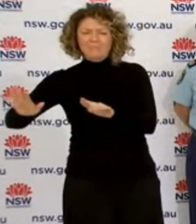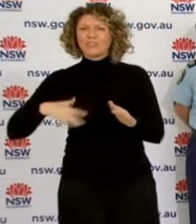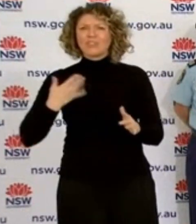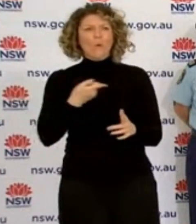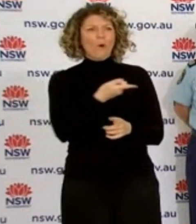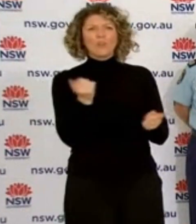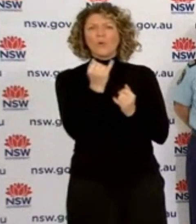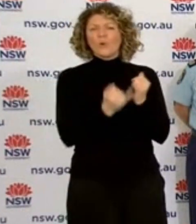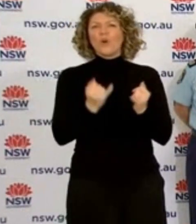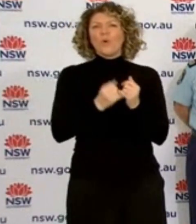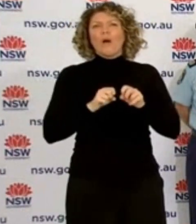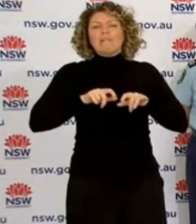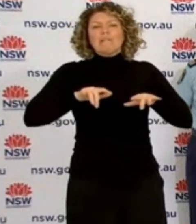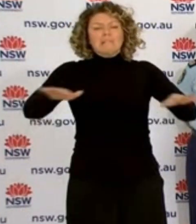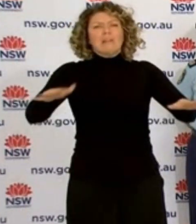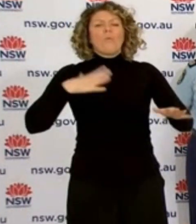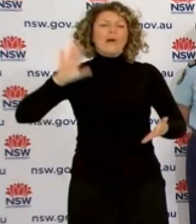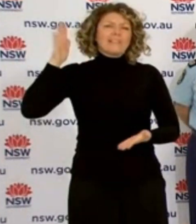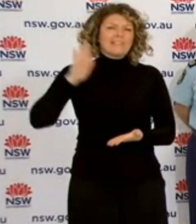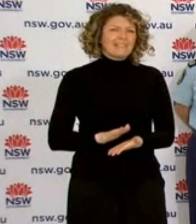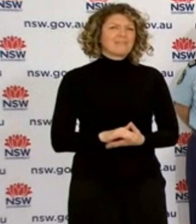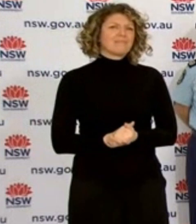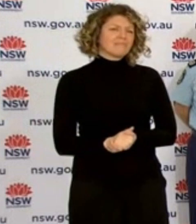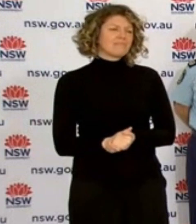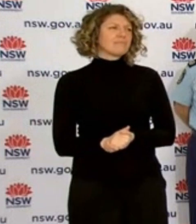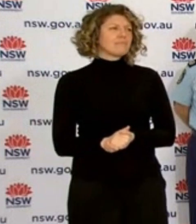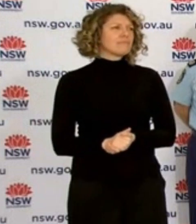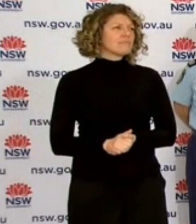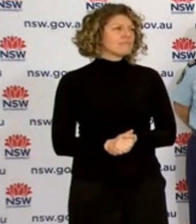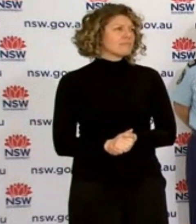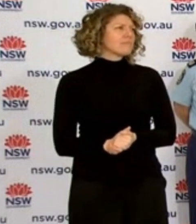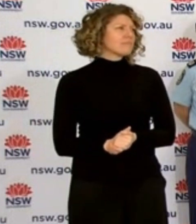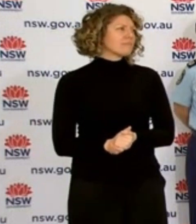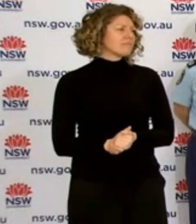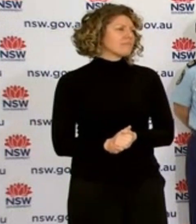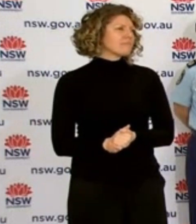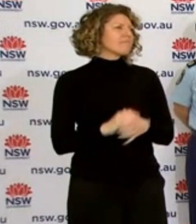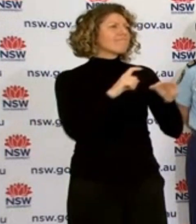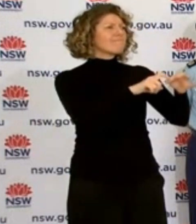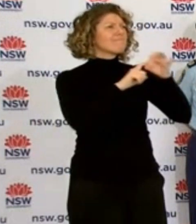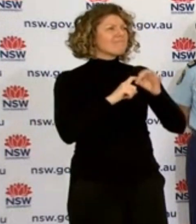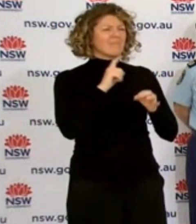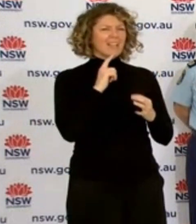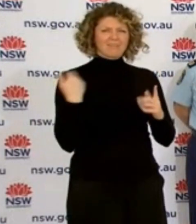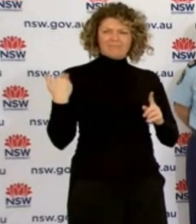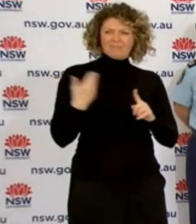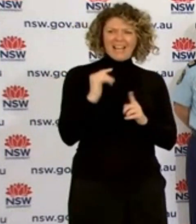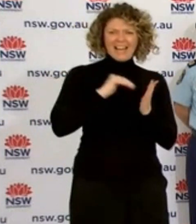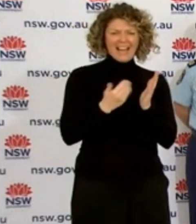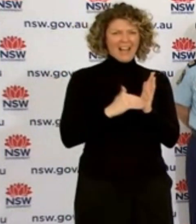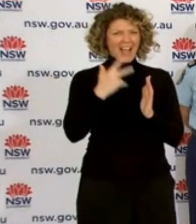numbers go down. Those pleas you've made to people are the same as you've been making for 8 weeks